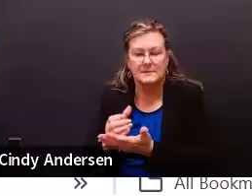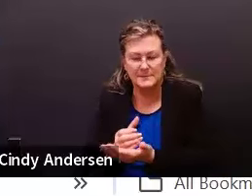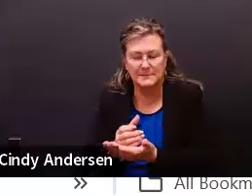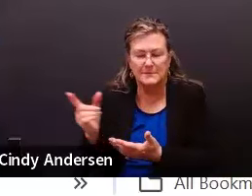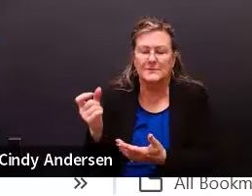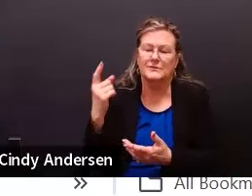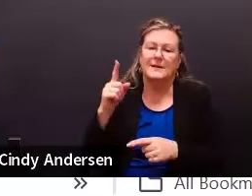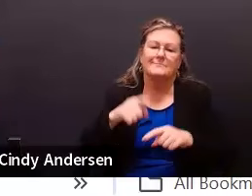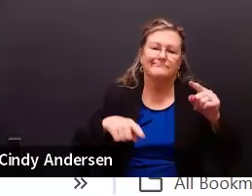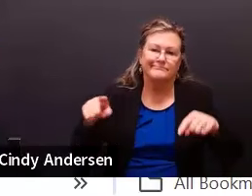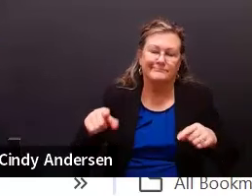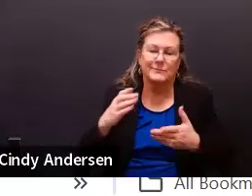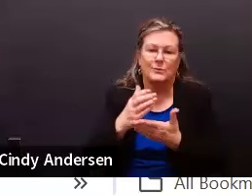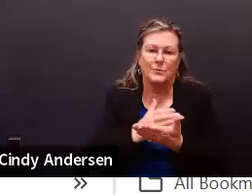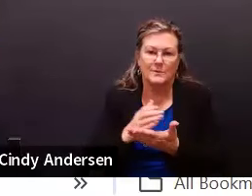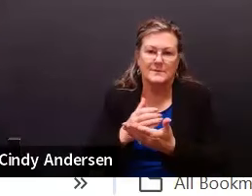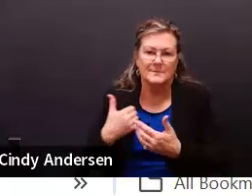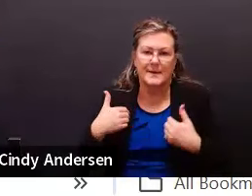various courses that we have.